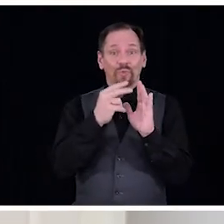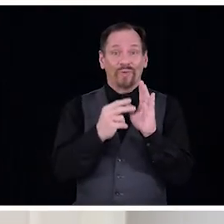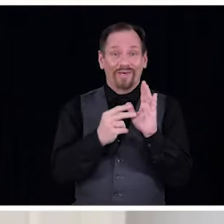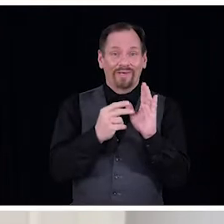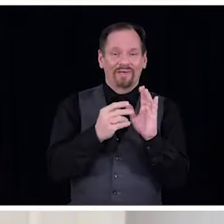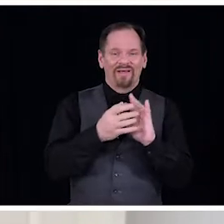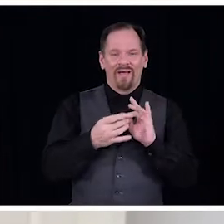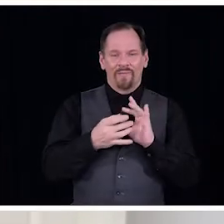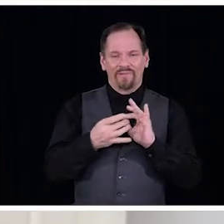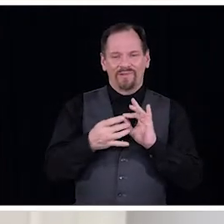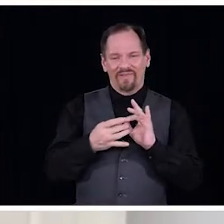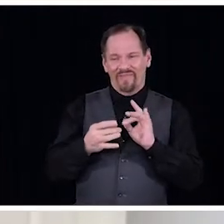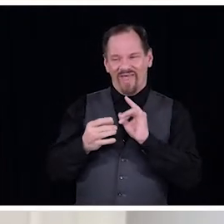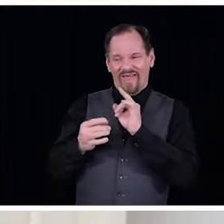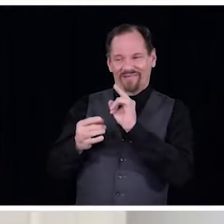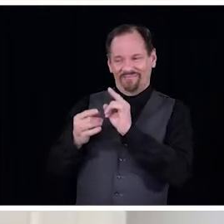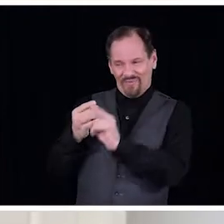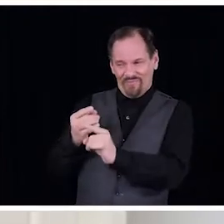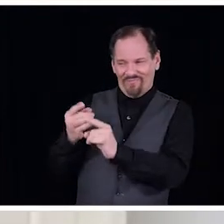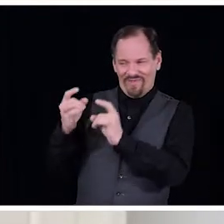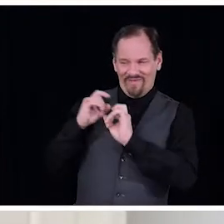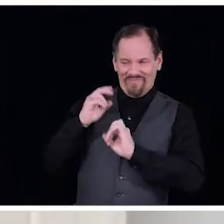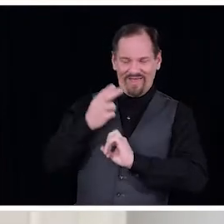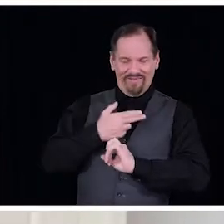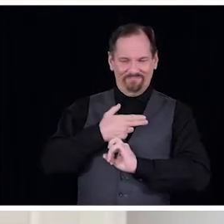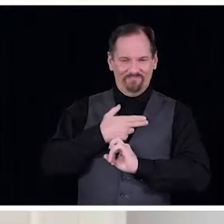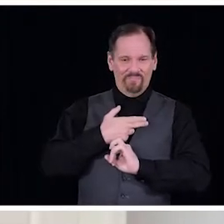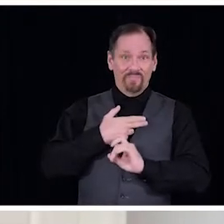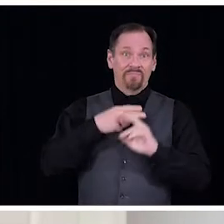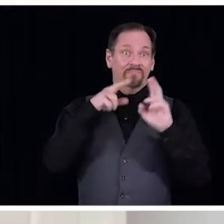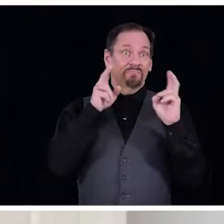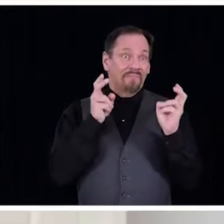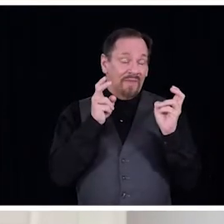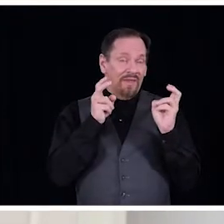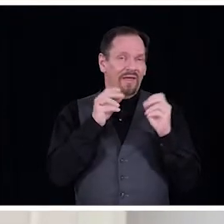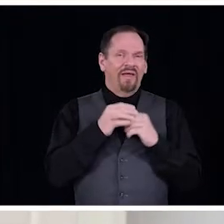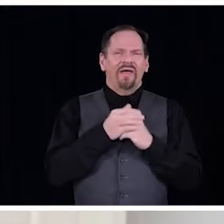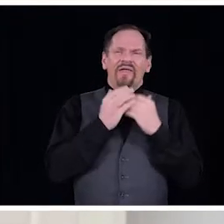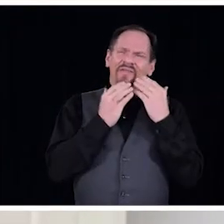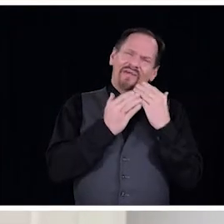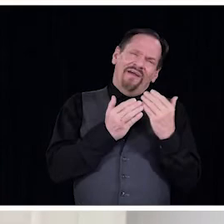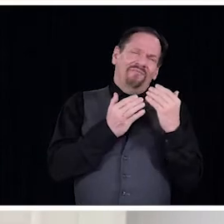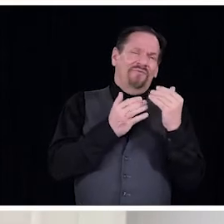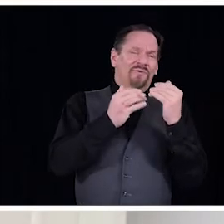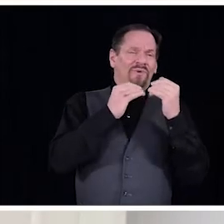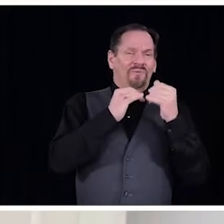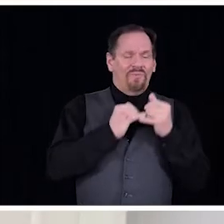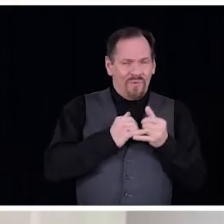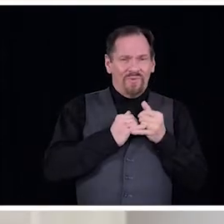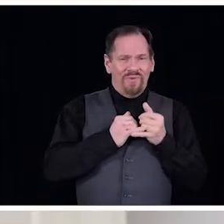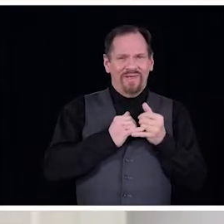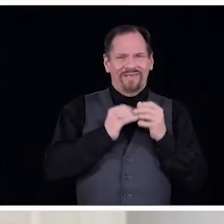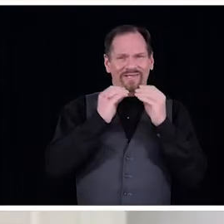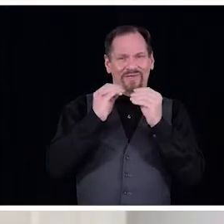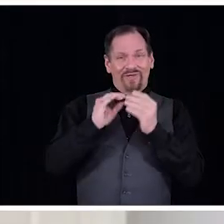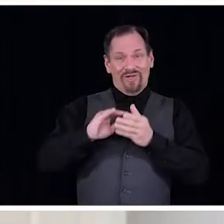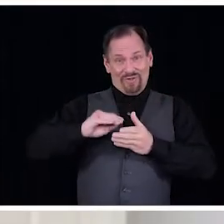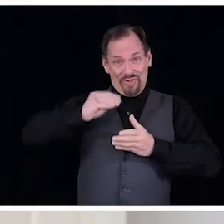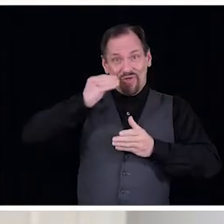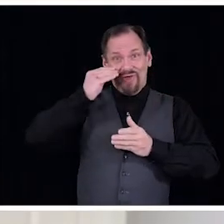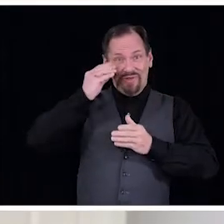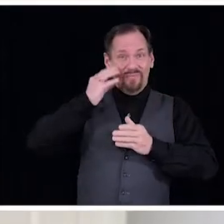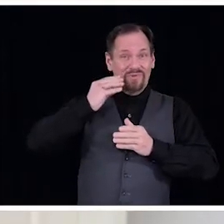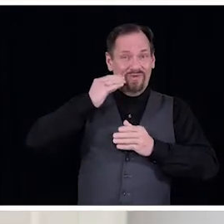to be shared at this time. Quote, thank you for this award. Teaching is a learning experience, and I wish to thank my